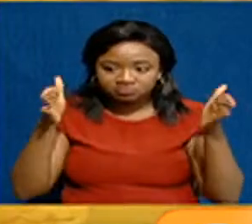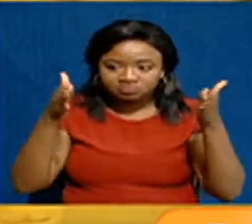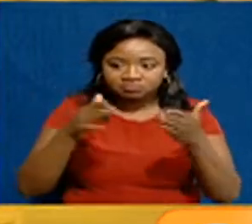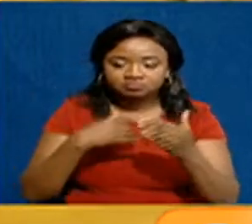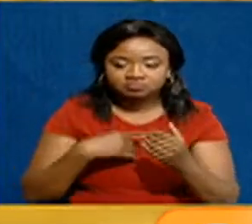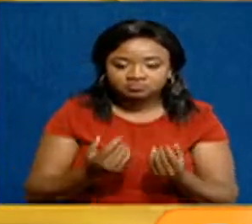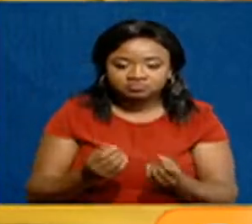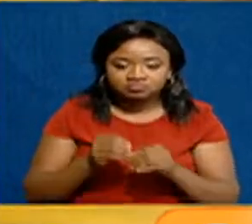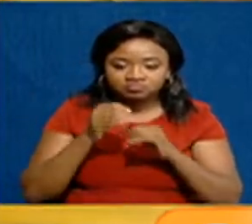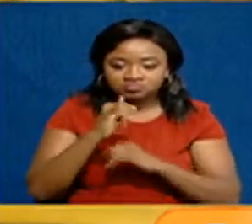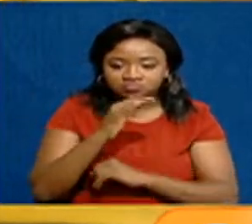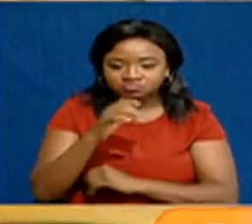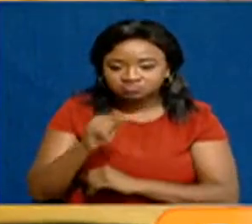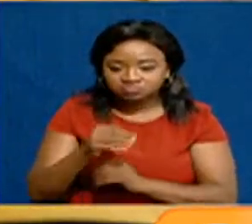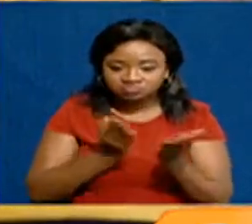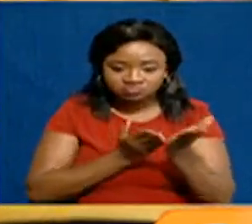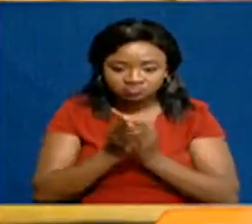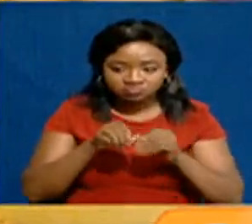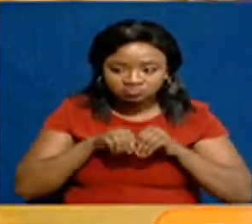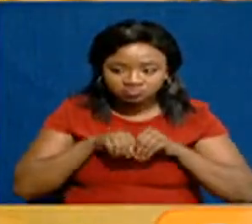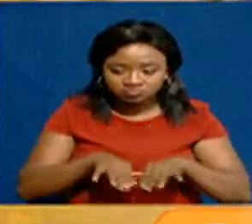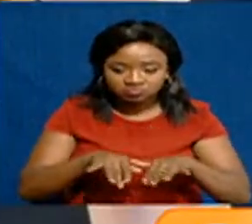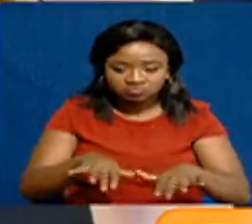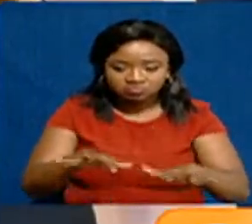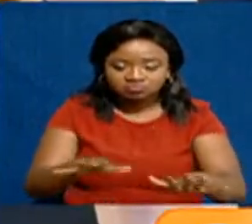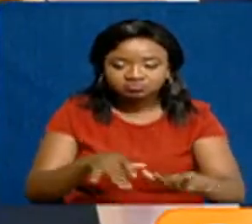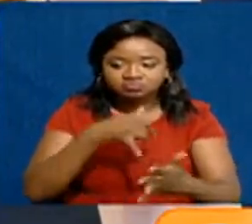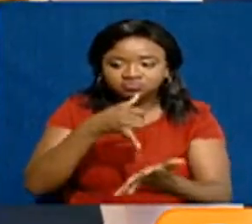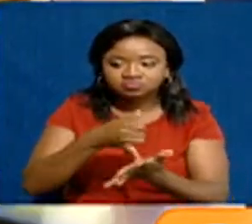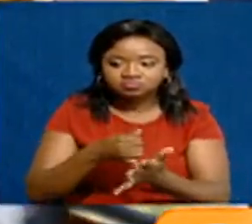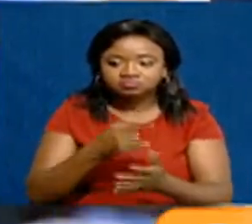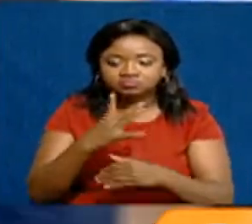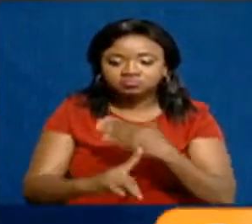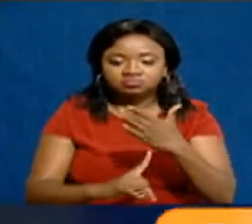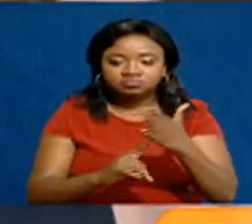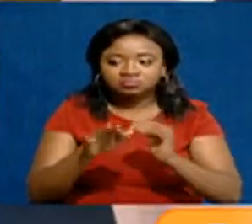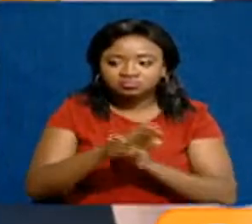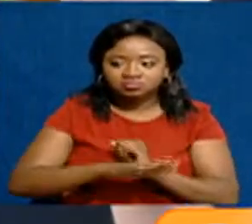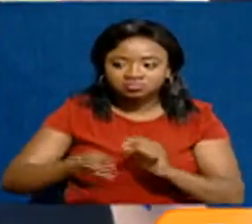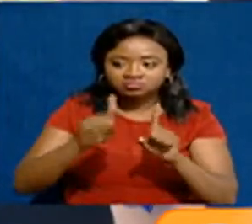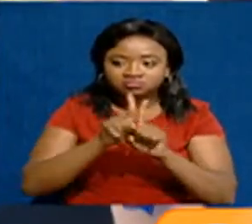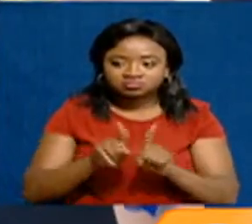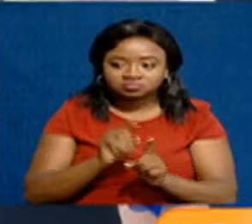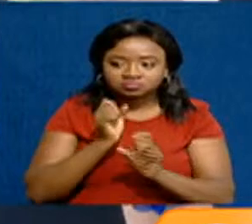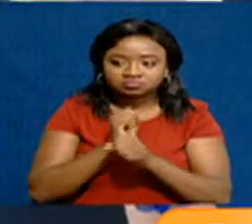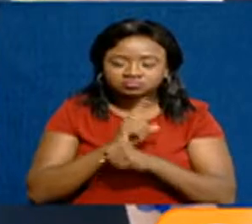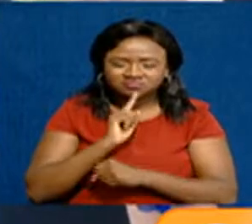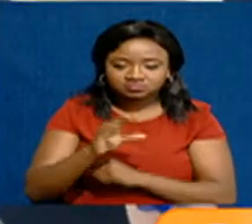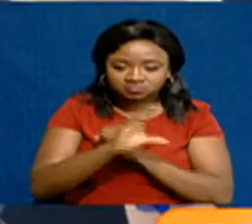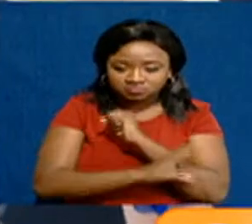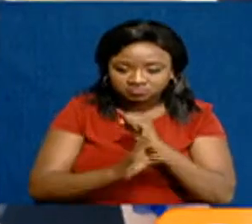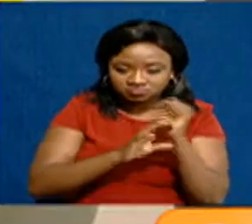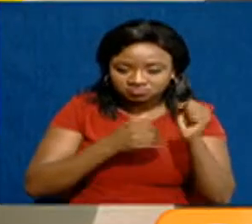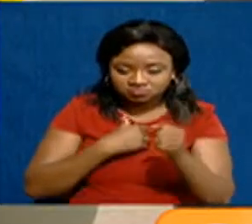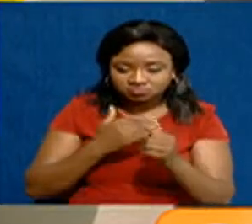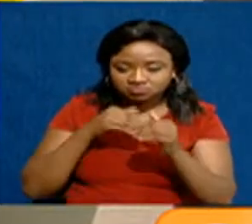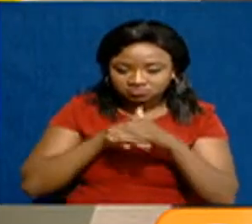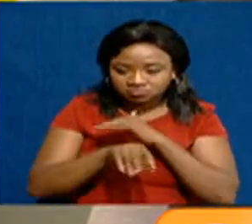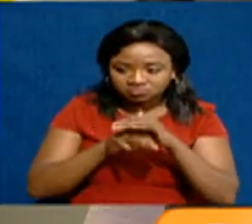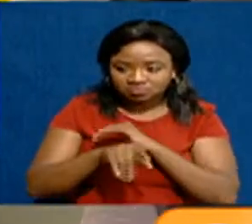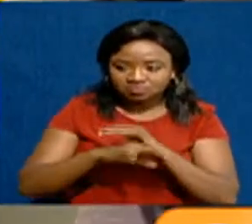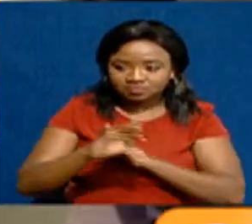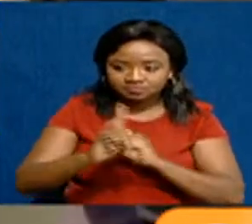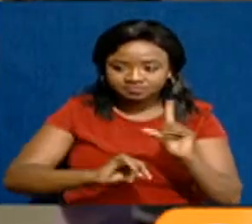penetration of ICT services, bridge the digital divide, and ensure that the country has access to affordable and